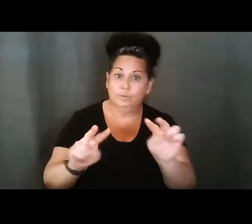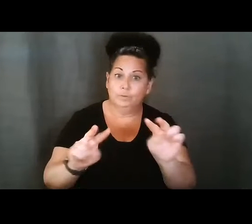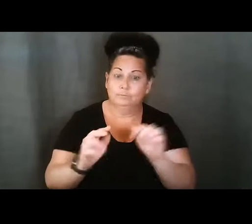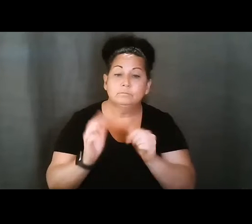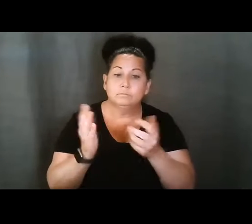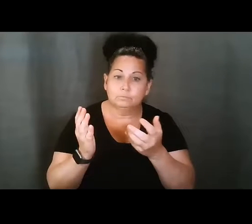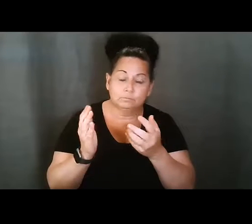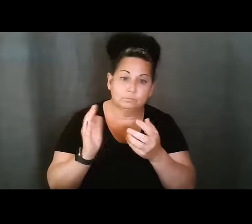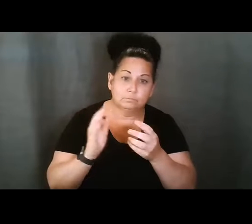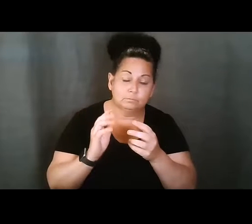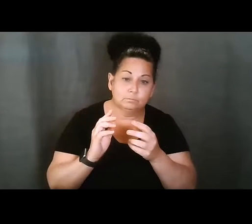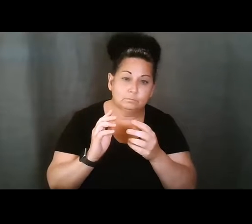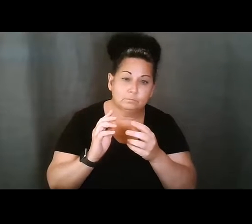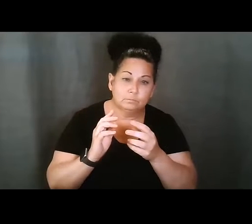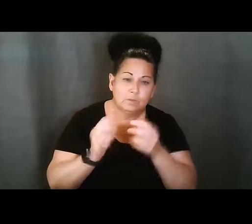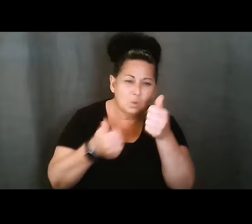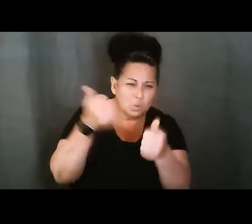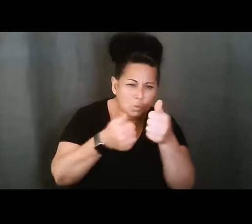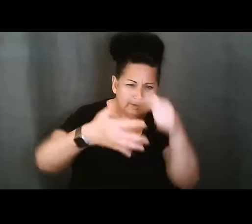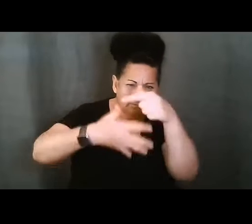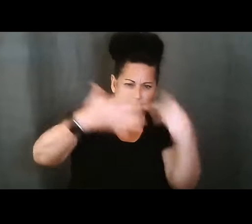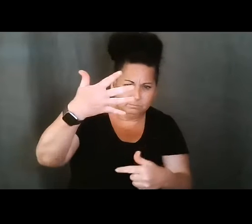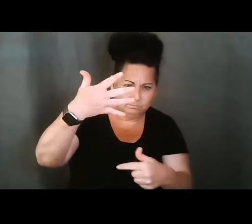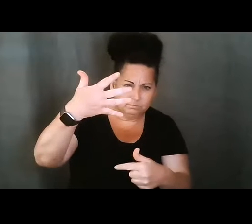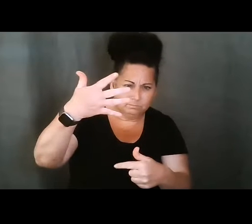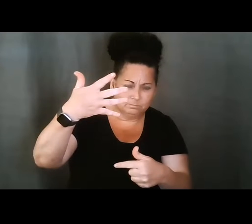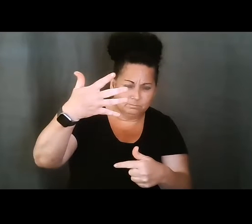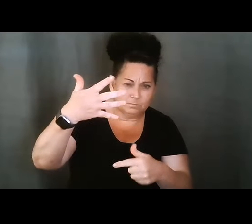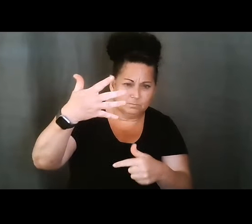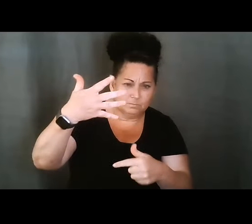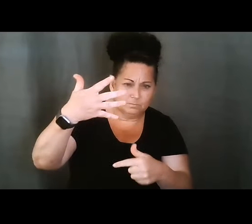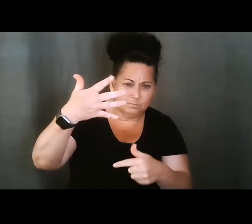Parents, which one of these would you consider to be your strength,